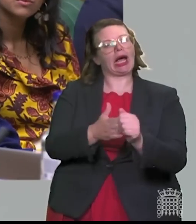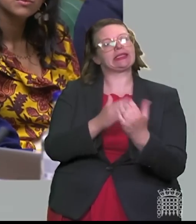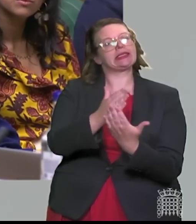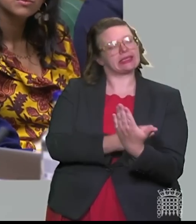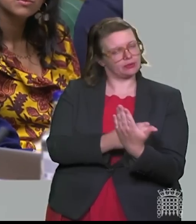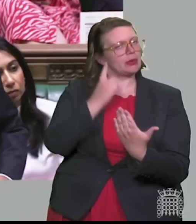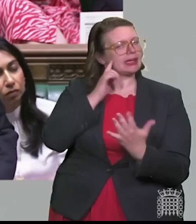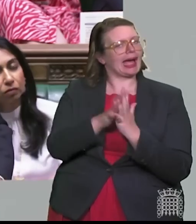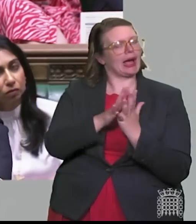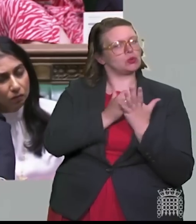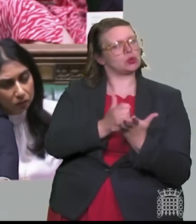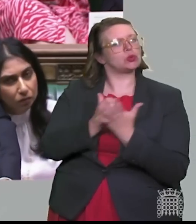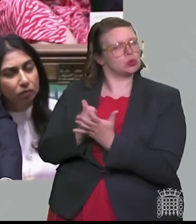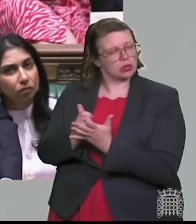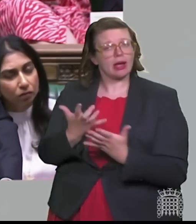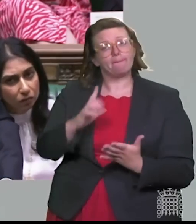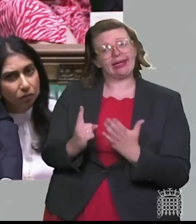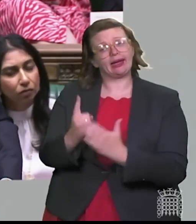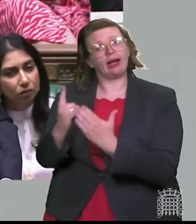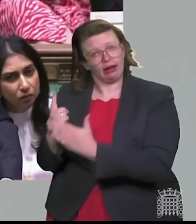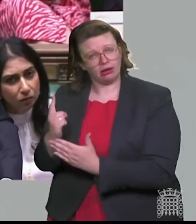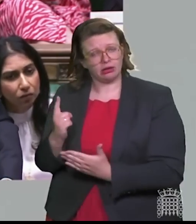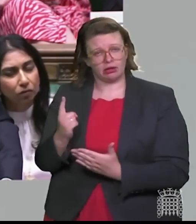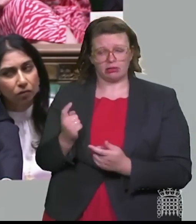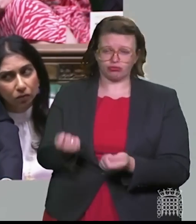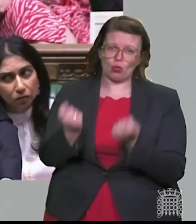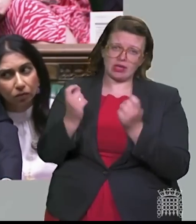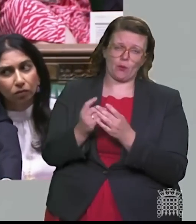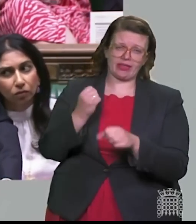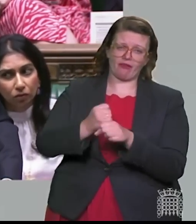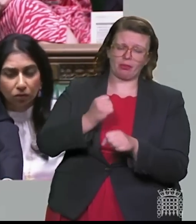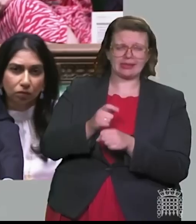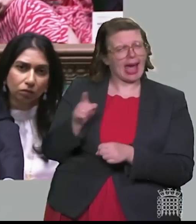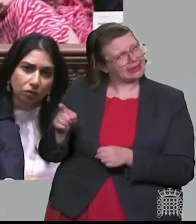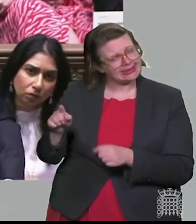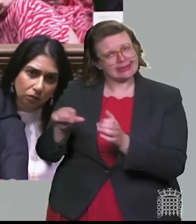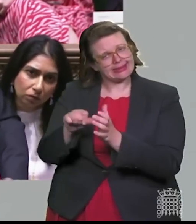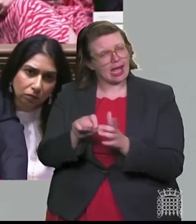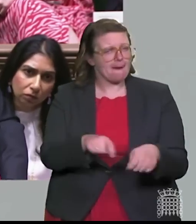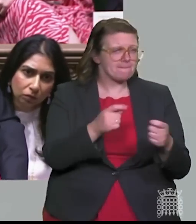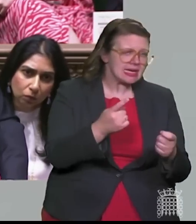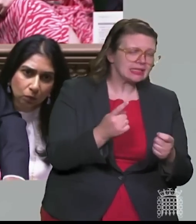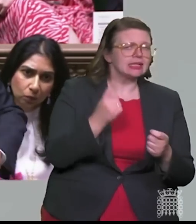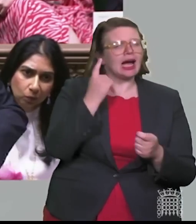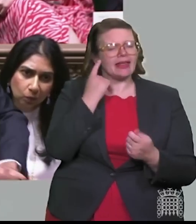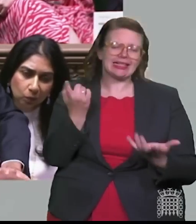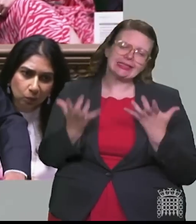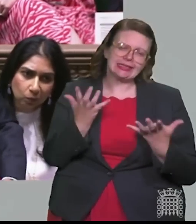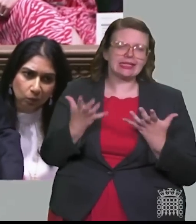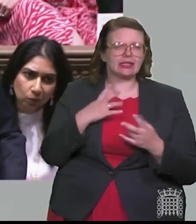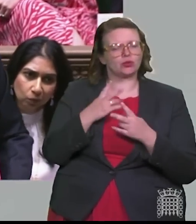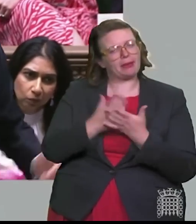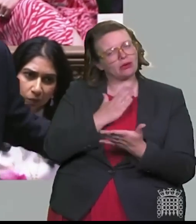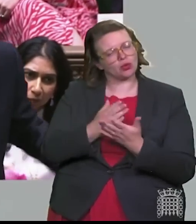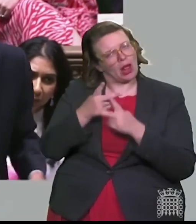particular issue, because there have been cases raised with the government and others where this has not been the case. I don't think that's acceptable. We must protect